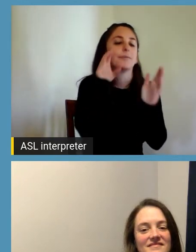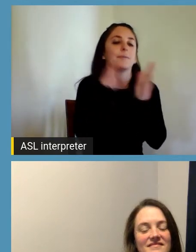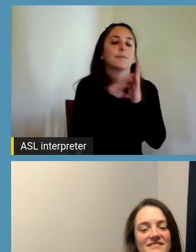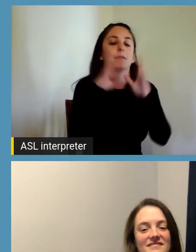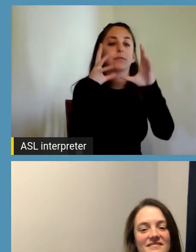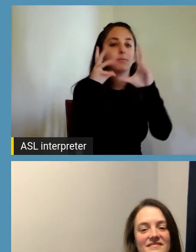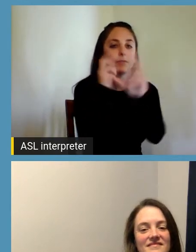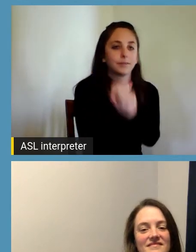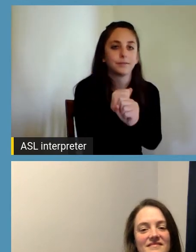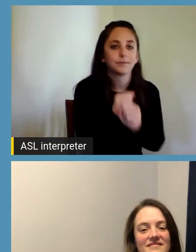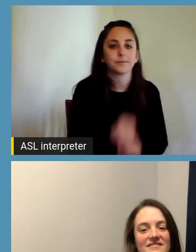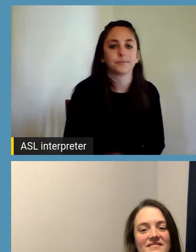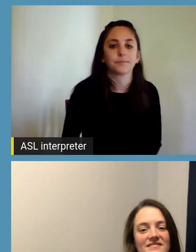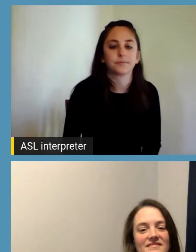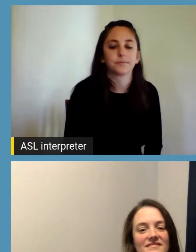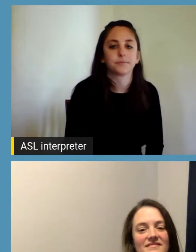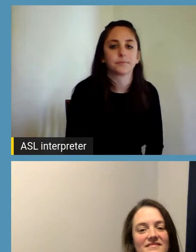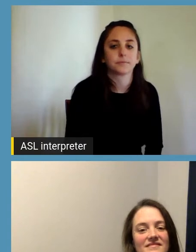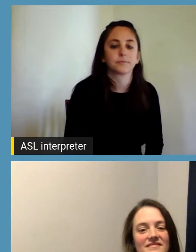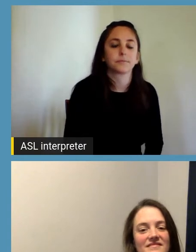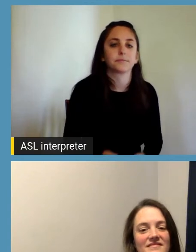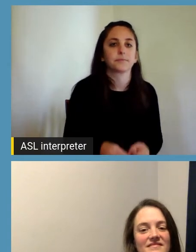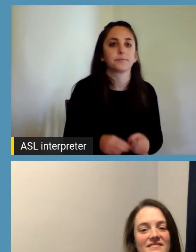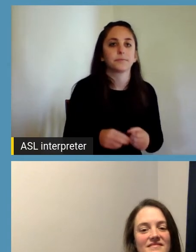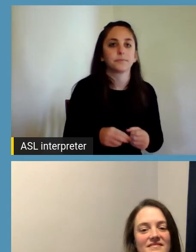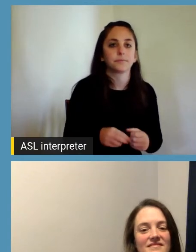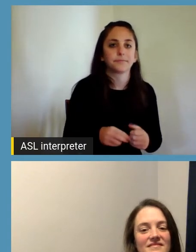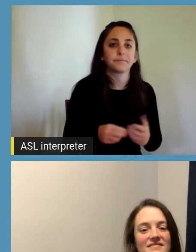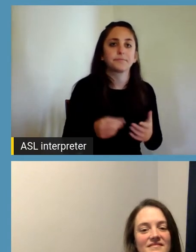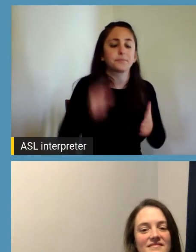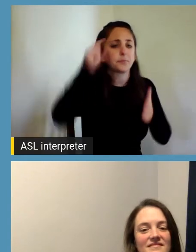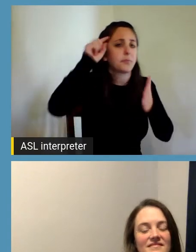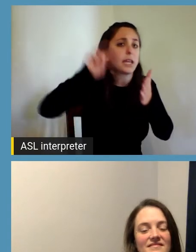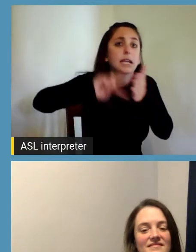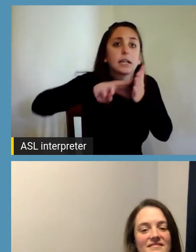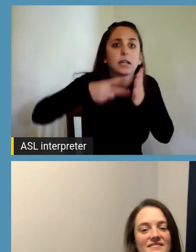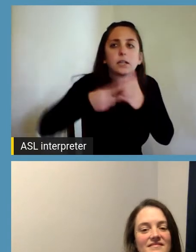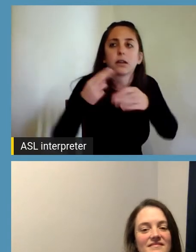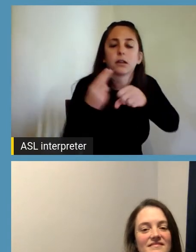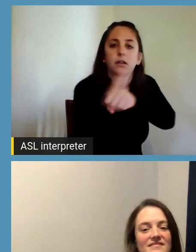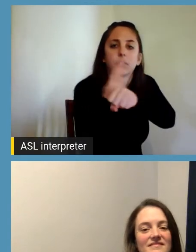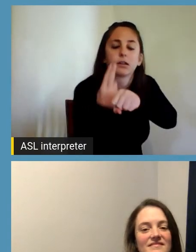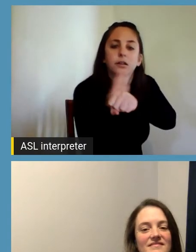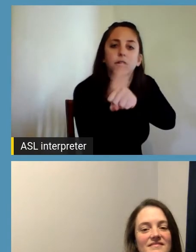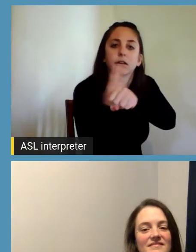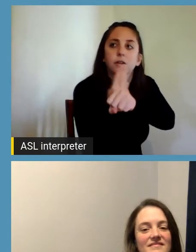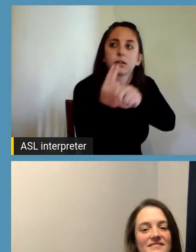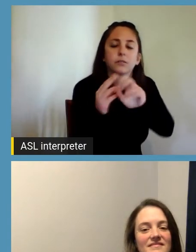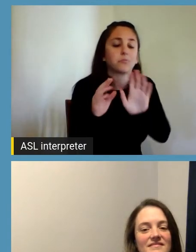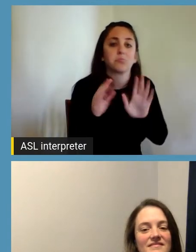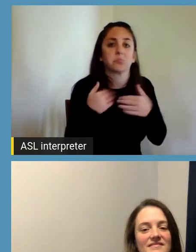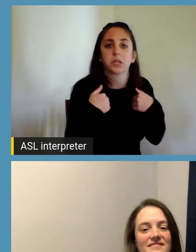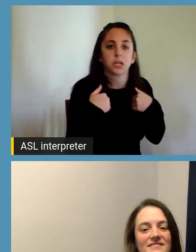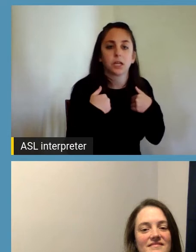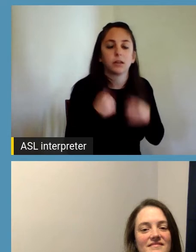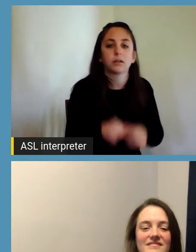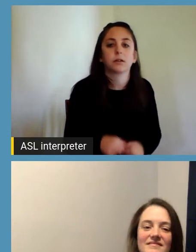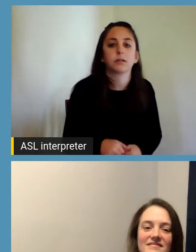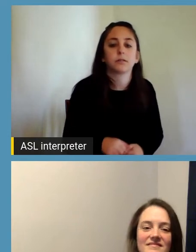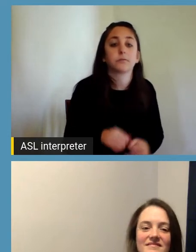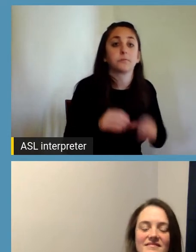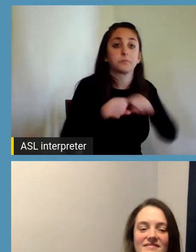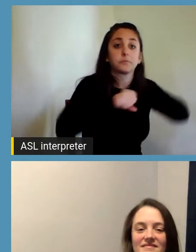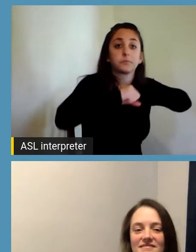saying. What I was saying is that I didn't have an intention to use them at that point. In marketing,